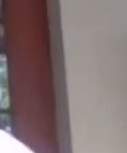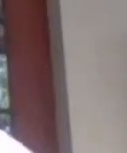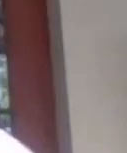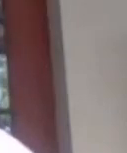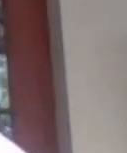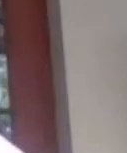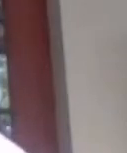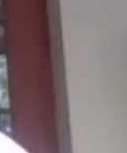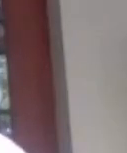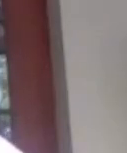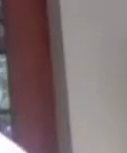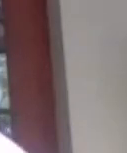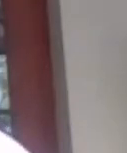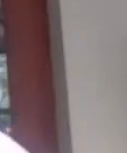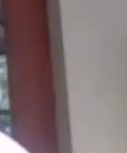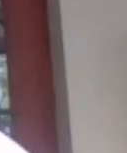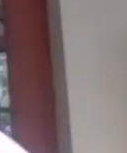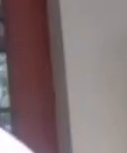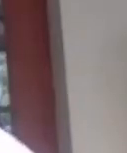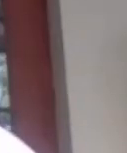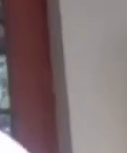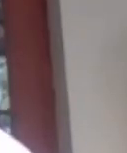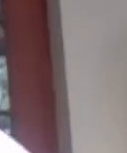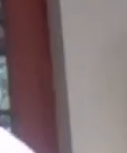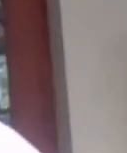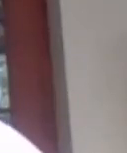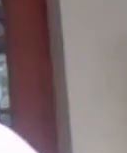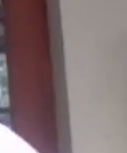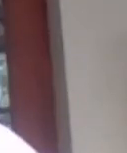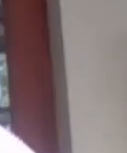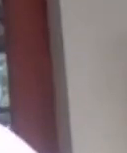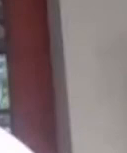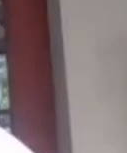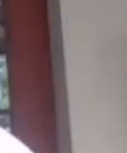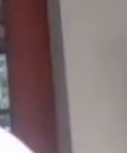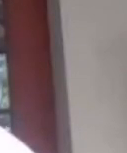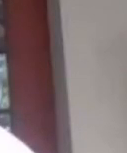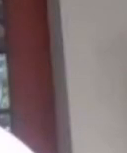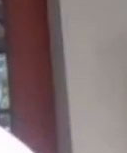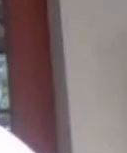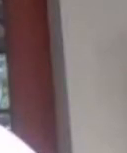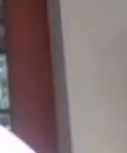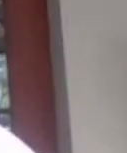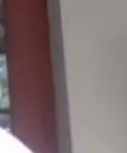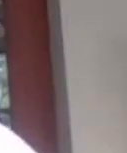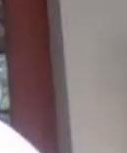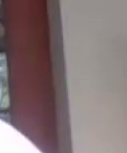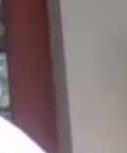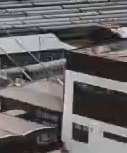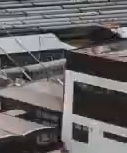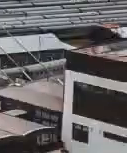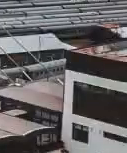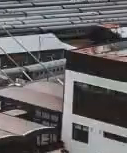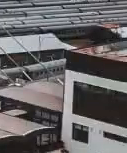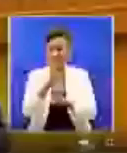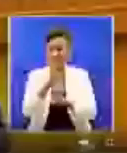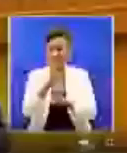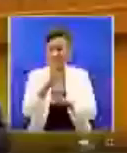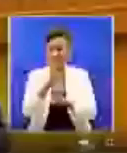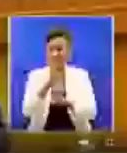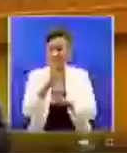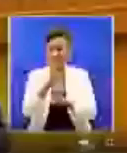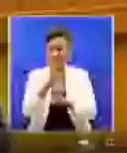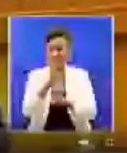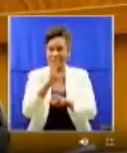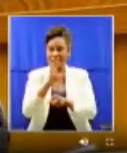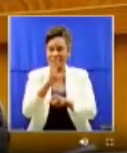hospital and build a new hospital to get over structural racism in that hospital? I mean, that's what he said. Does he